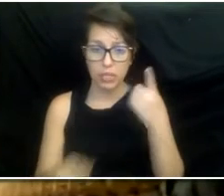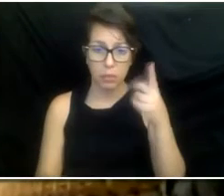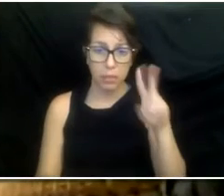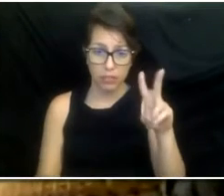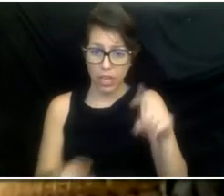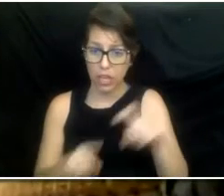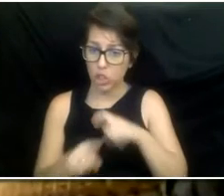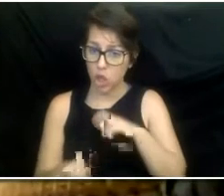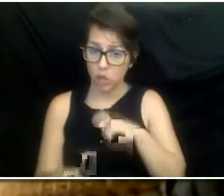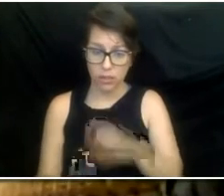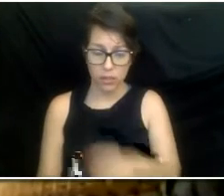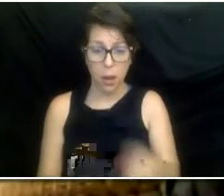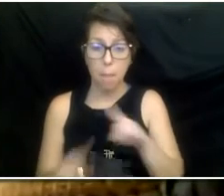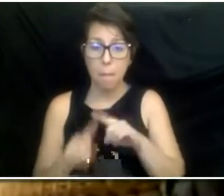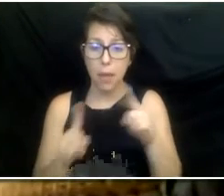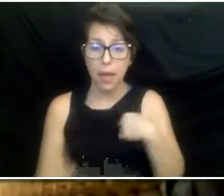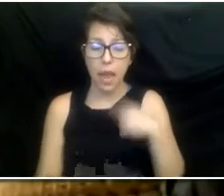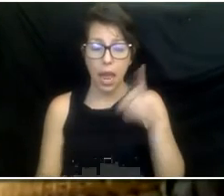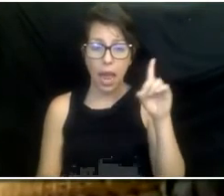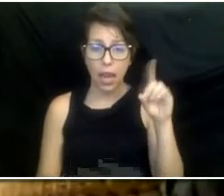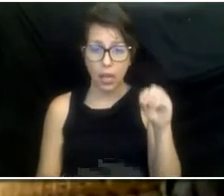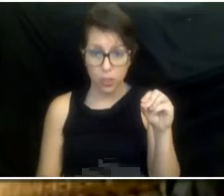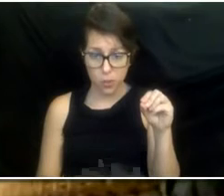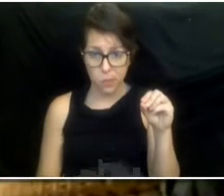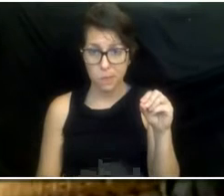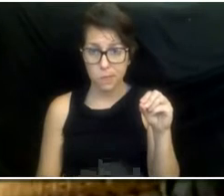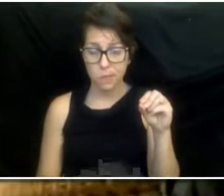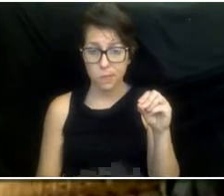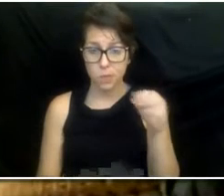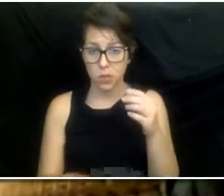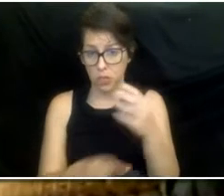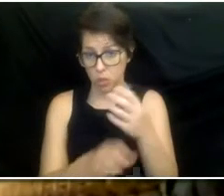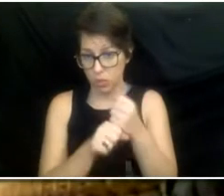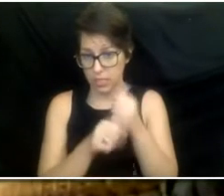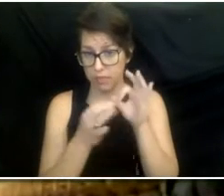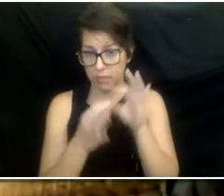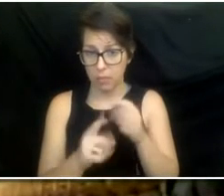of delays and experiences they had before the Corona virus